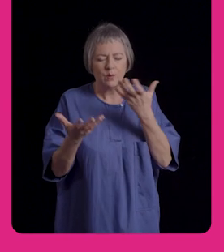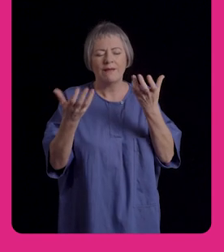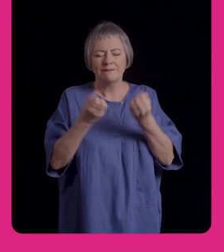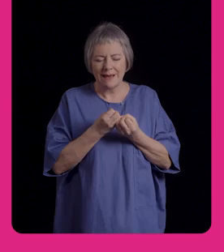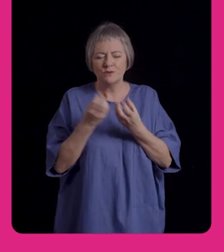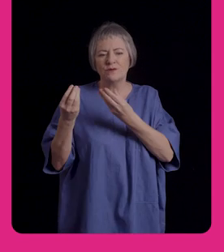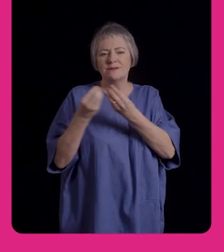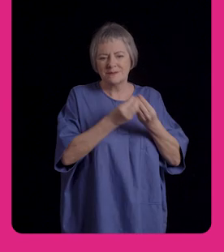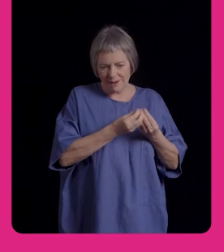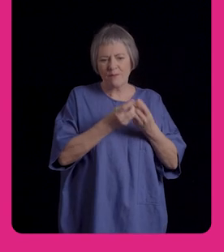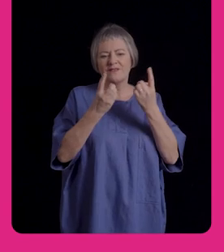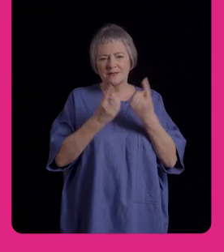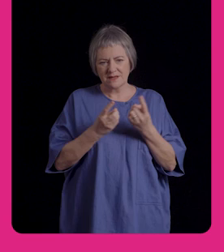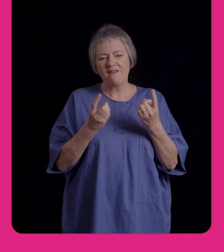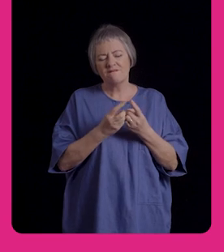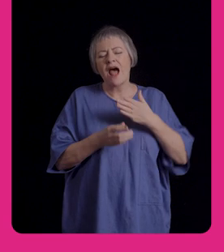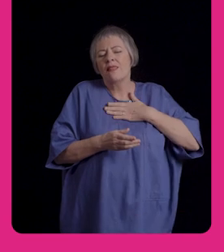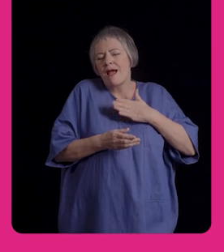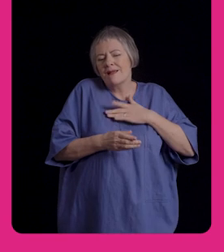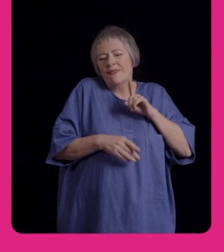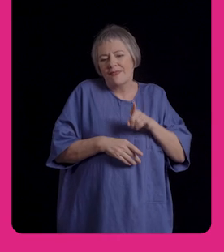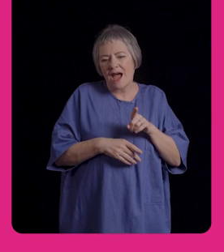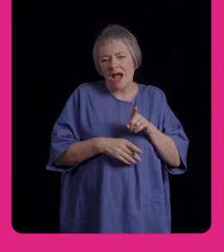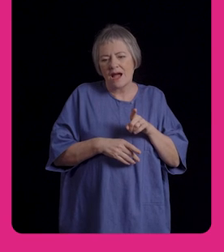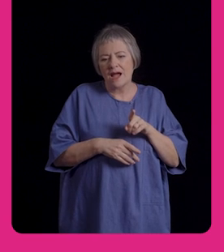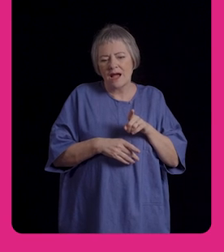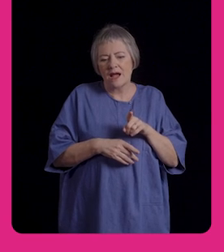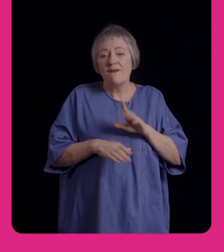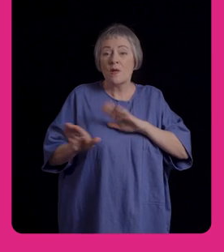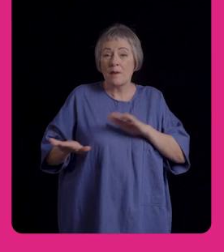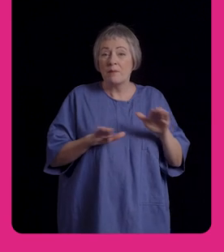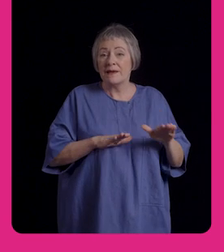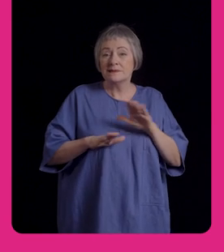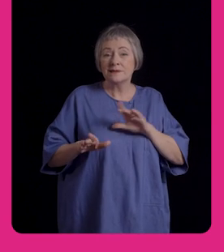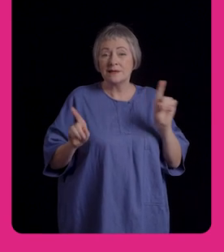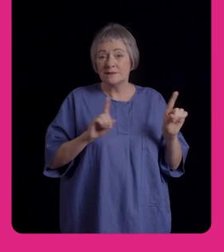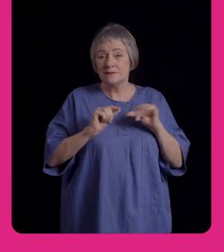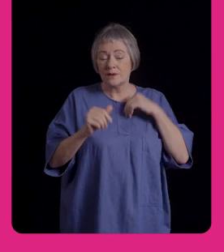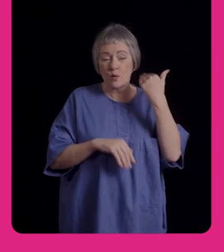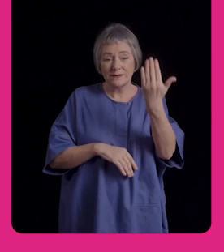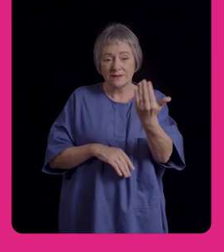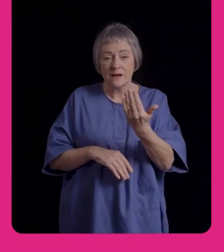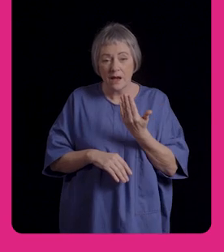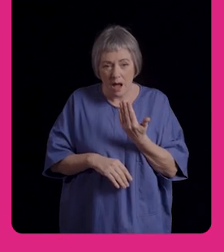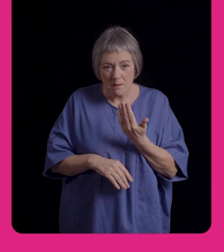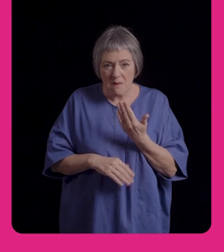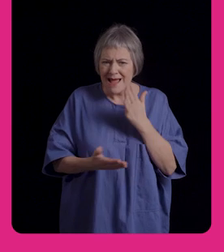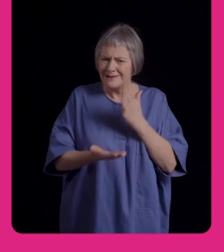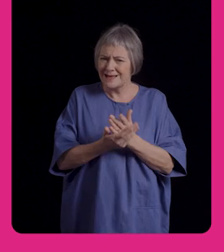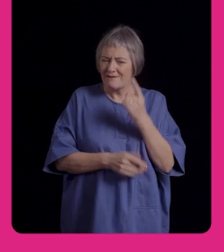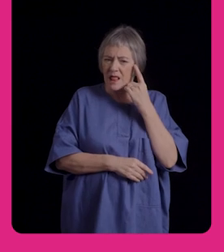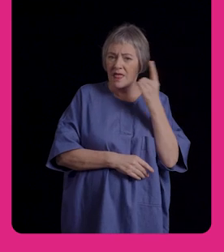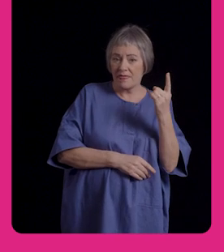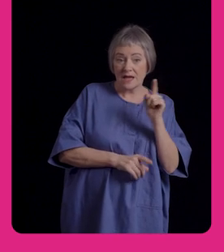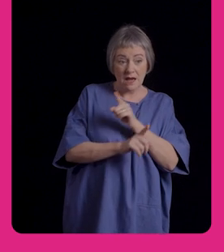stuff. I definitely like that. I just for the pacing of how we're going to go. But yeah, I definitely